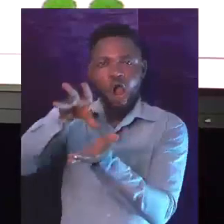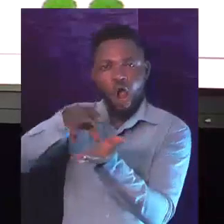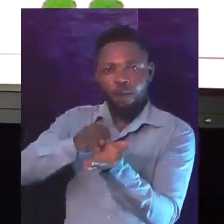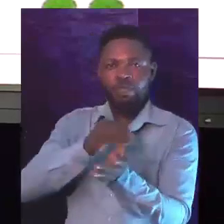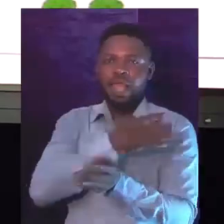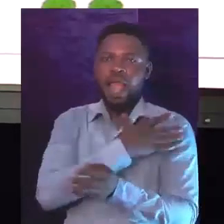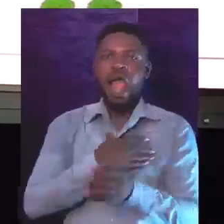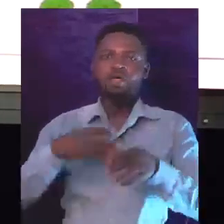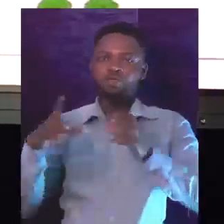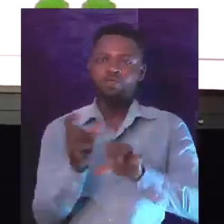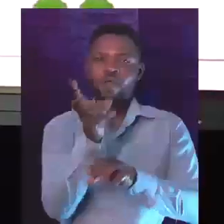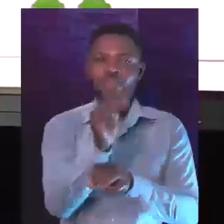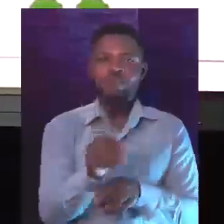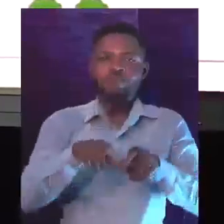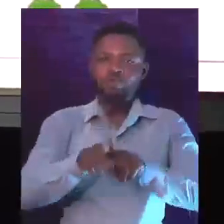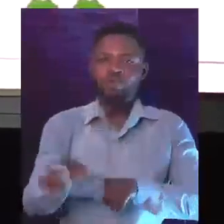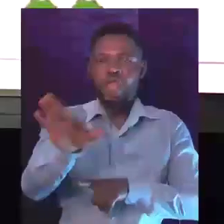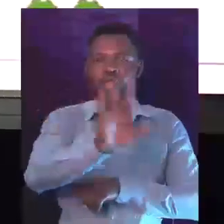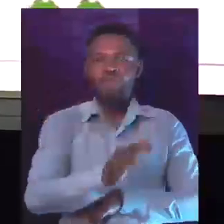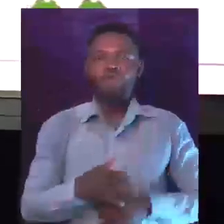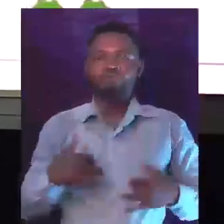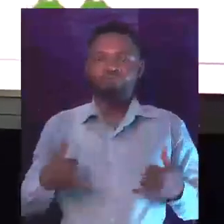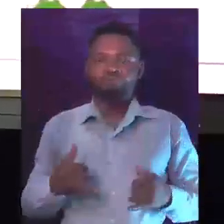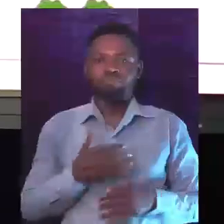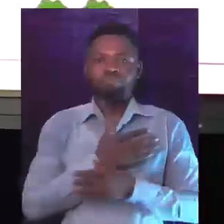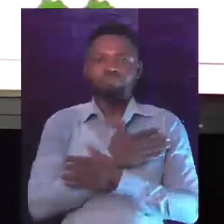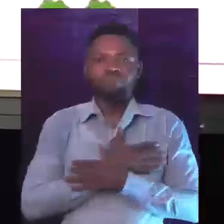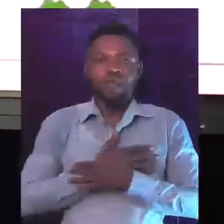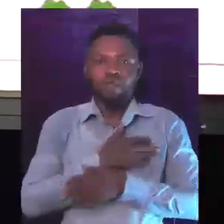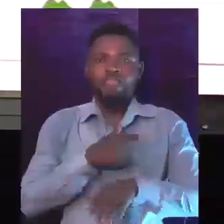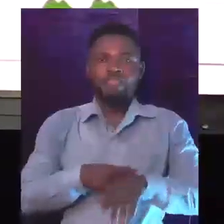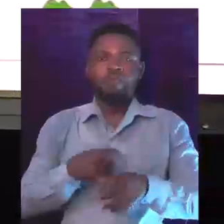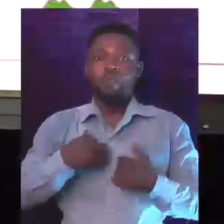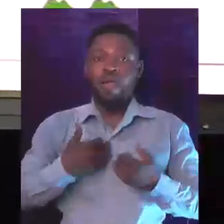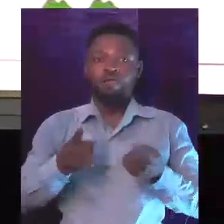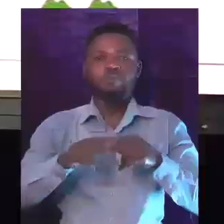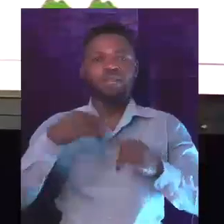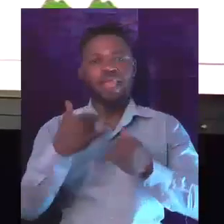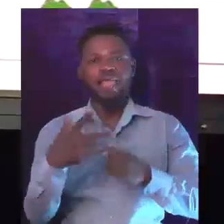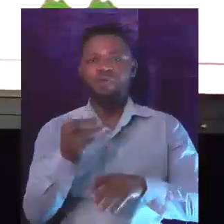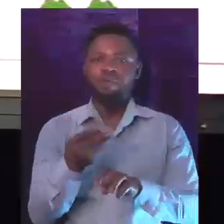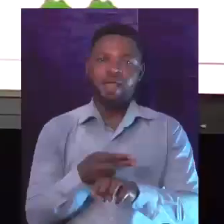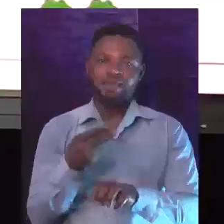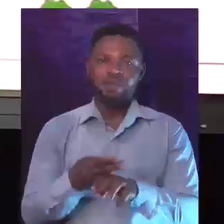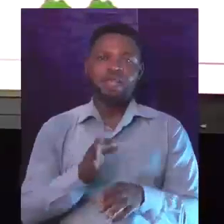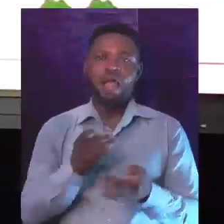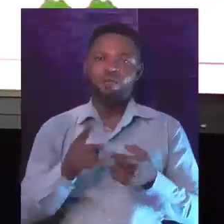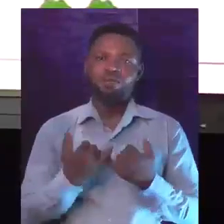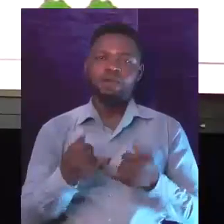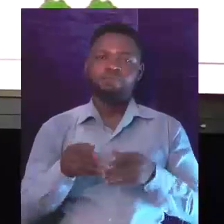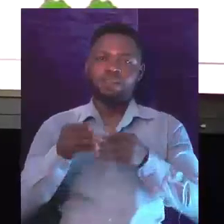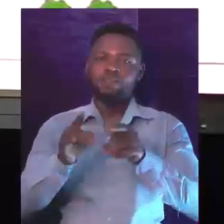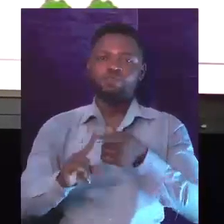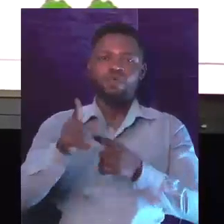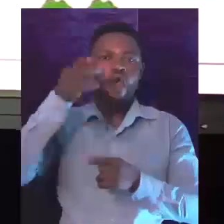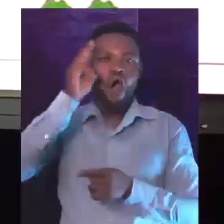Copy this and do them during your leisure. Now we've come to the end of the mathematics segment. I will now